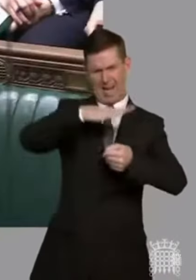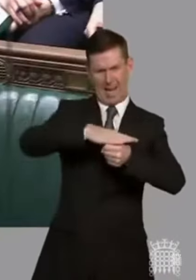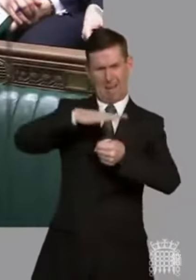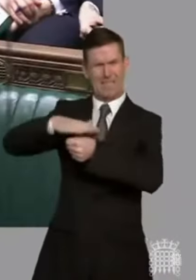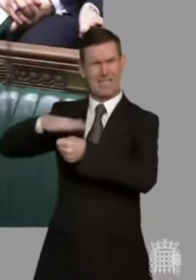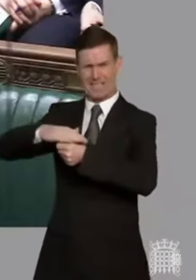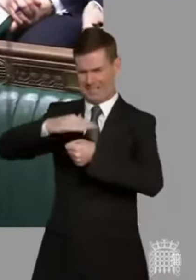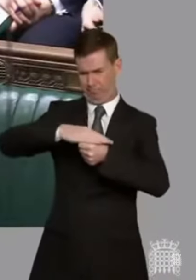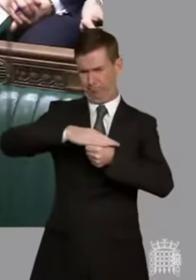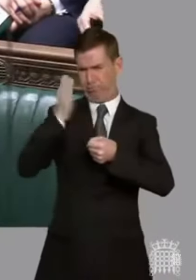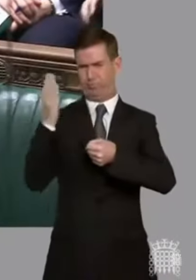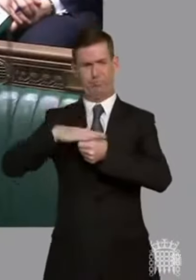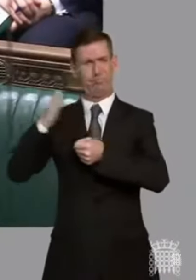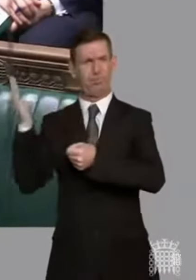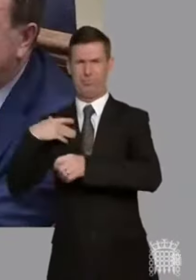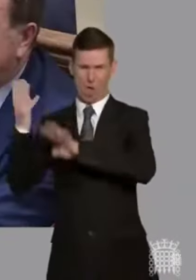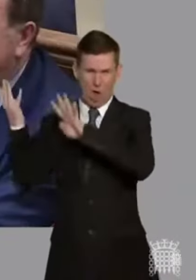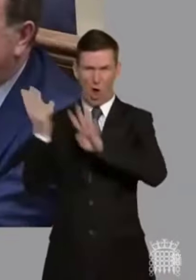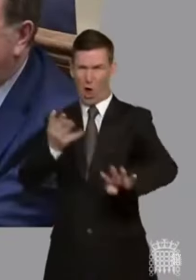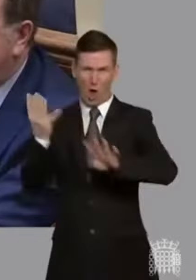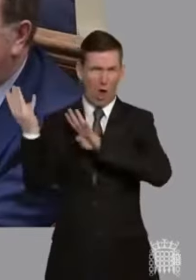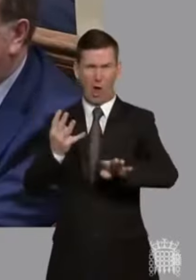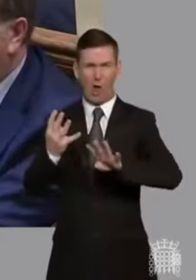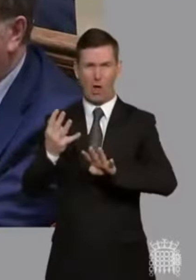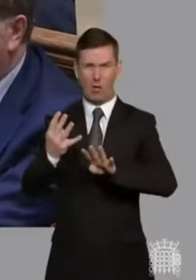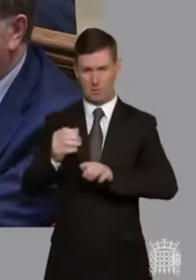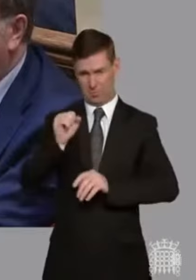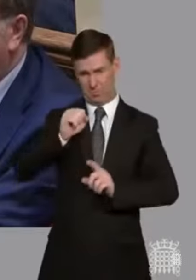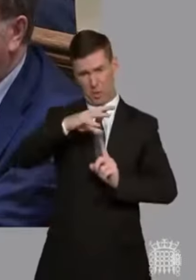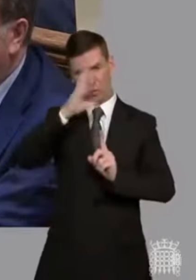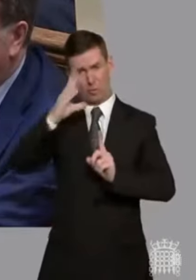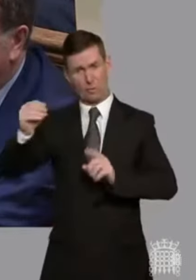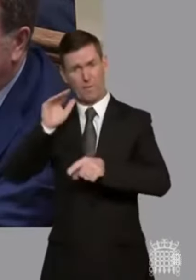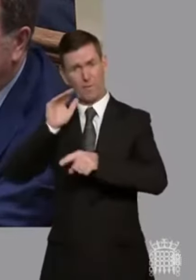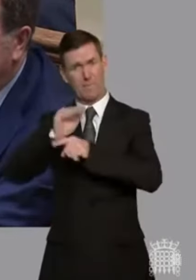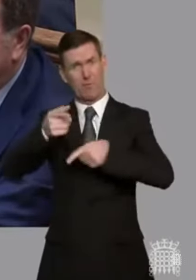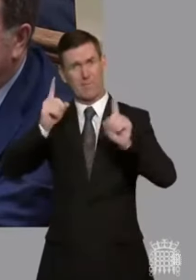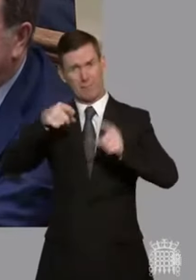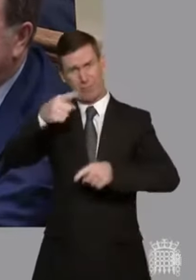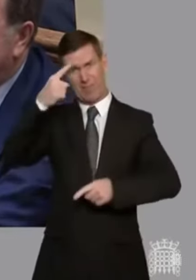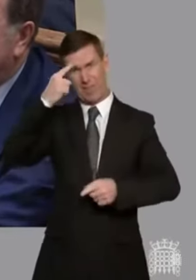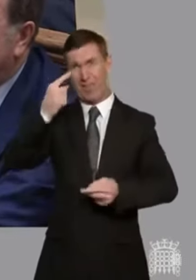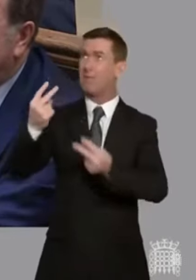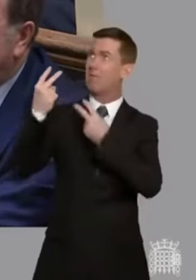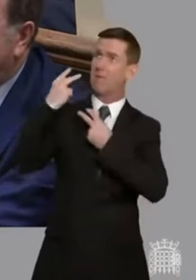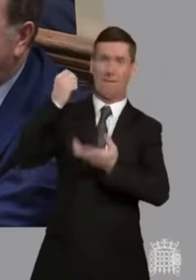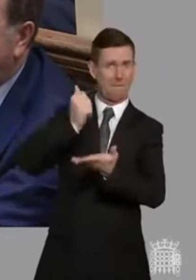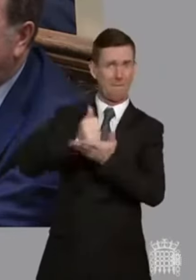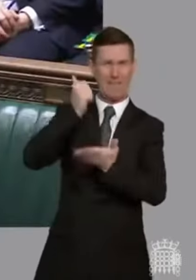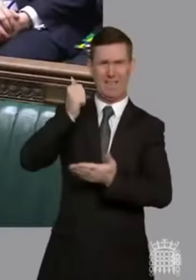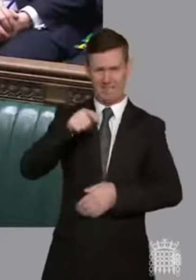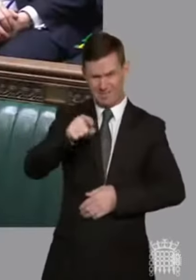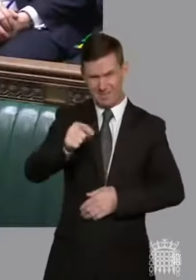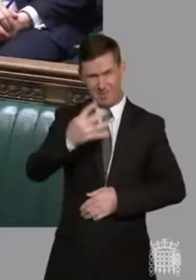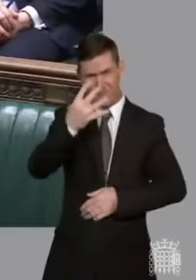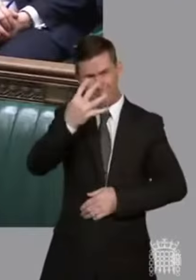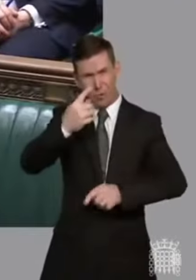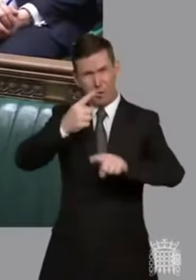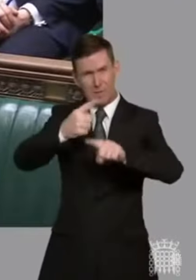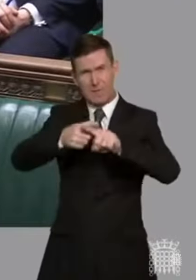thinks they got a great record on immigration, forgetting that they quadrupled immigration, reaching almost 1 million a year.